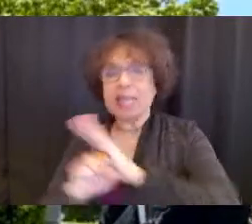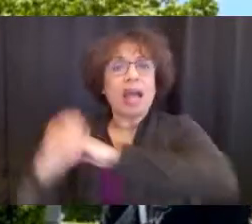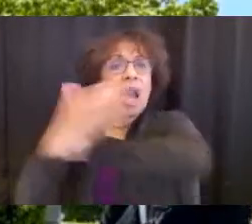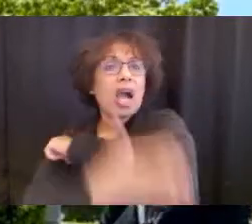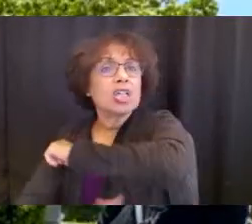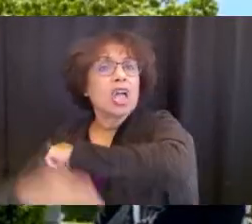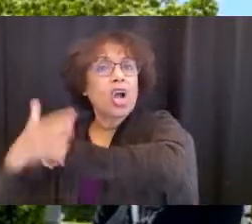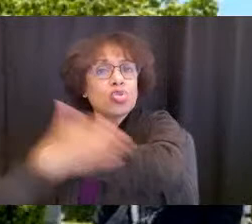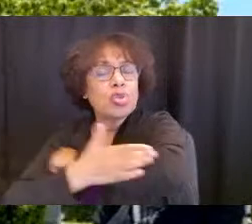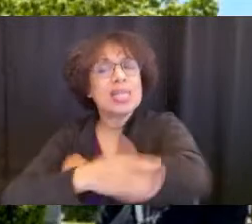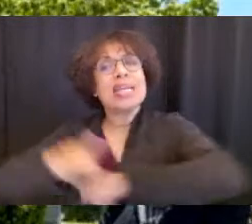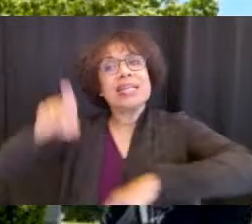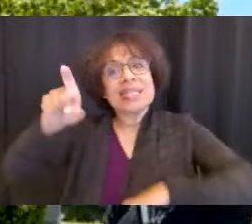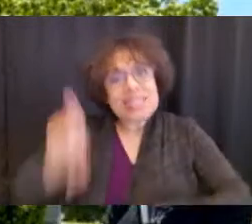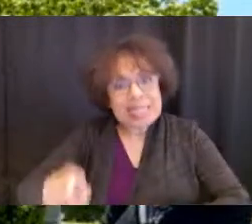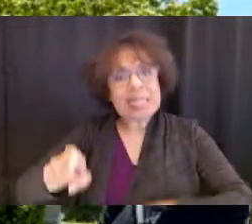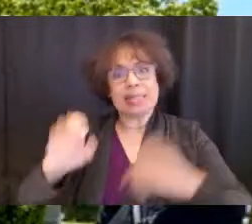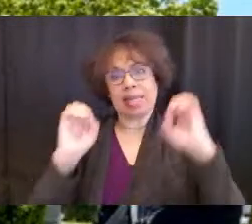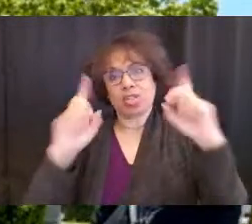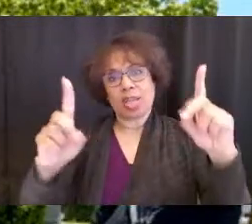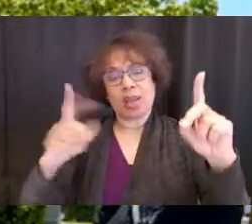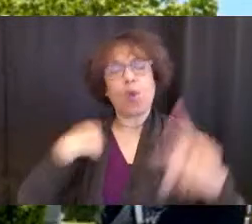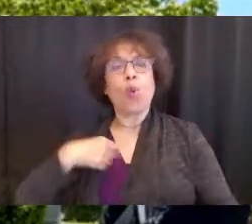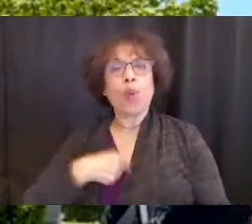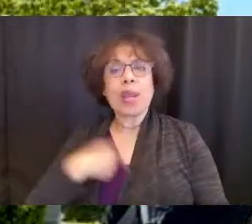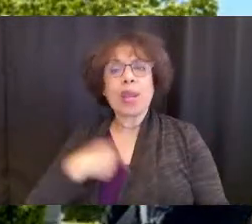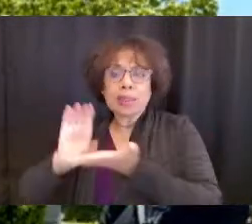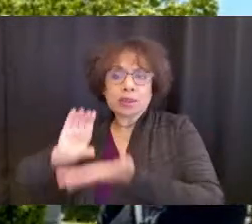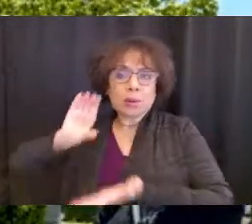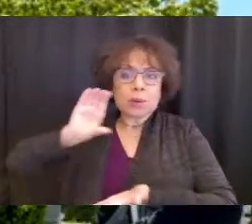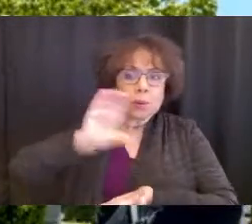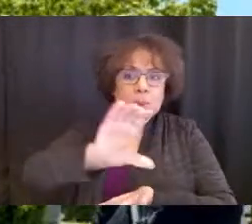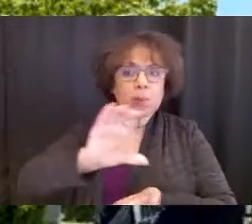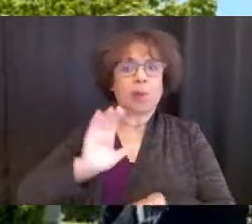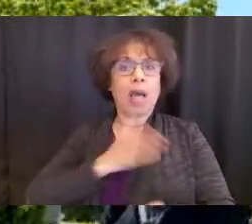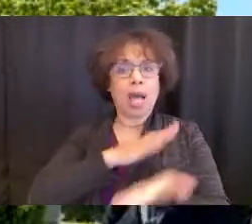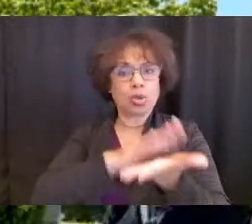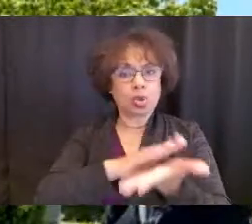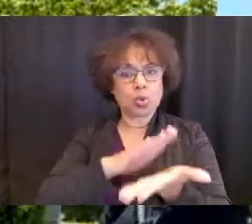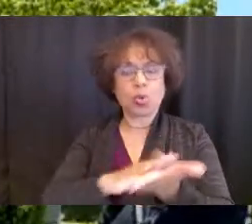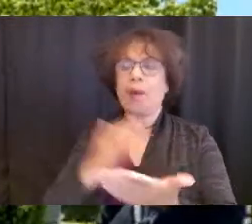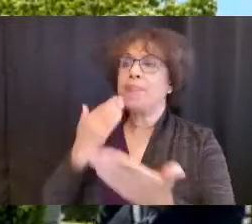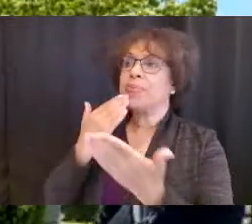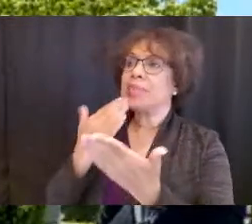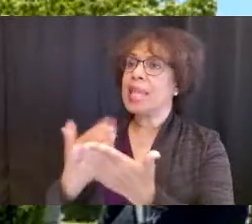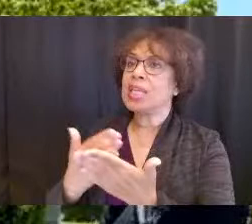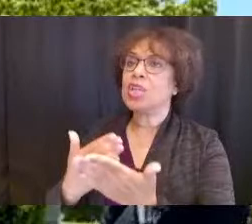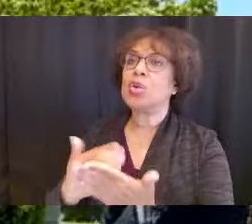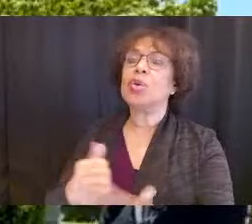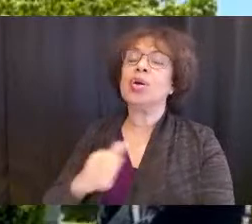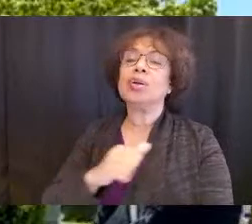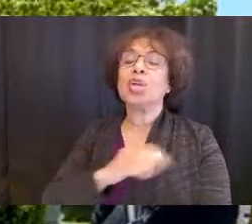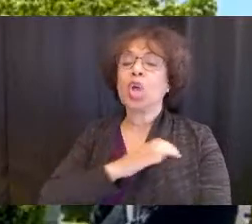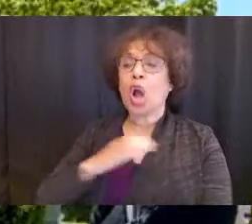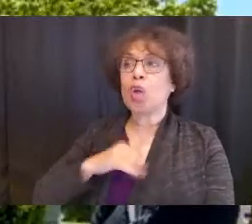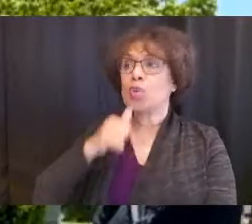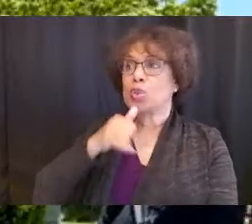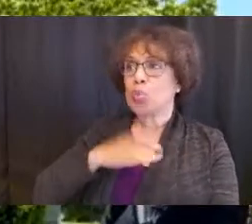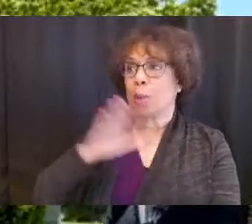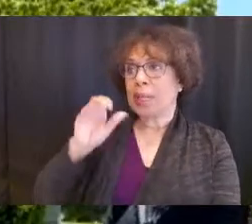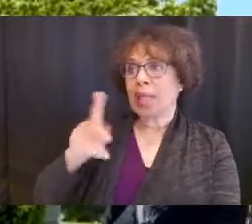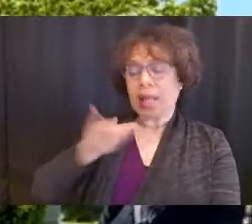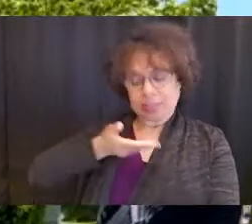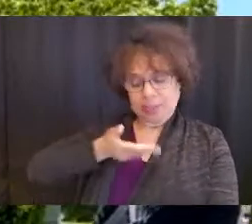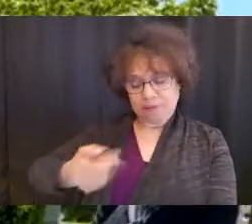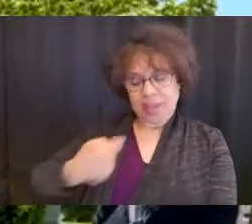education. We need to remember to fully fund our schools. And I thank Congresswoman Clark for inviting me to come to